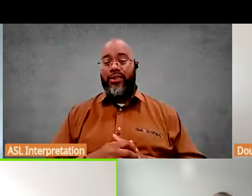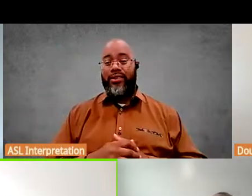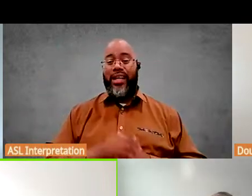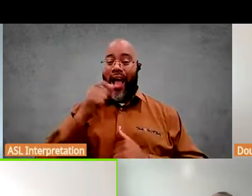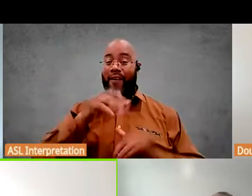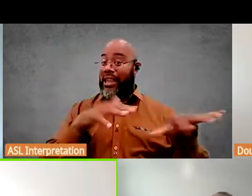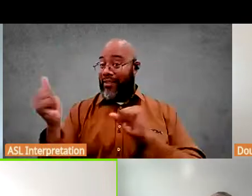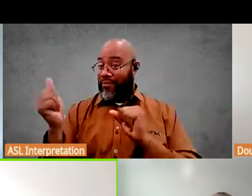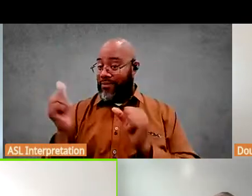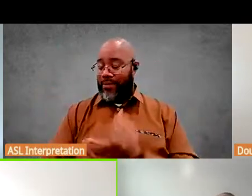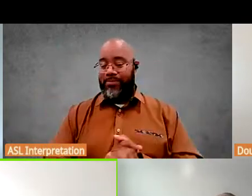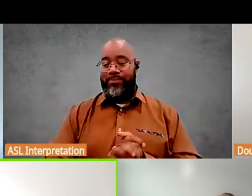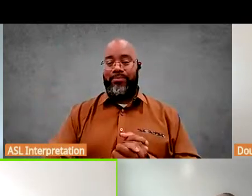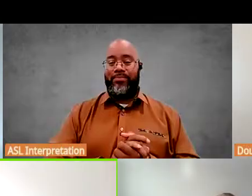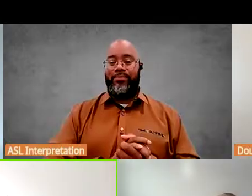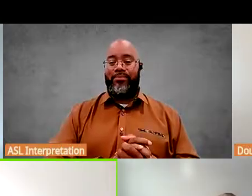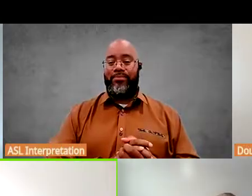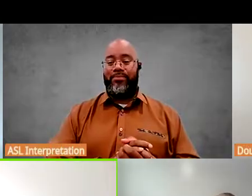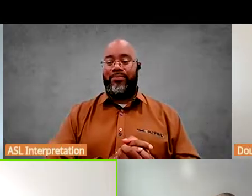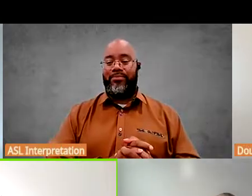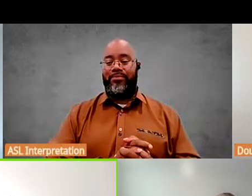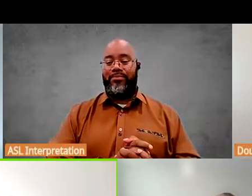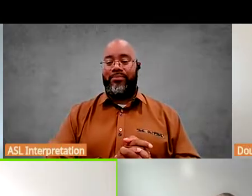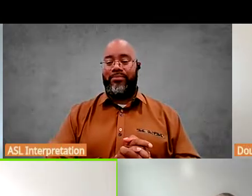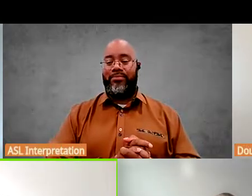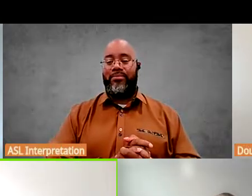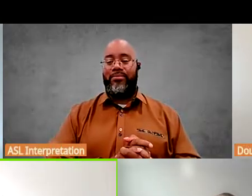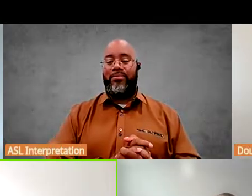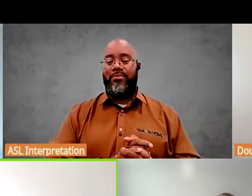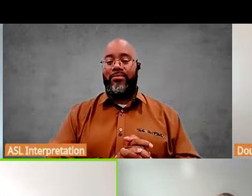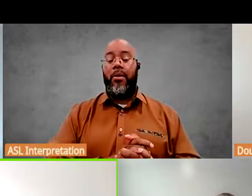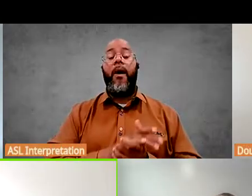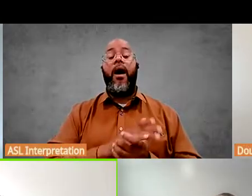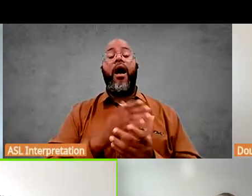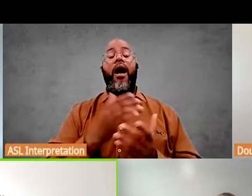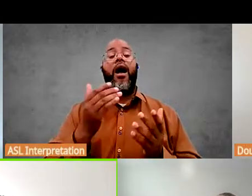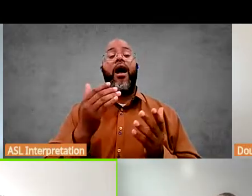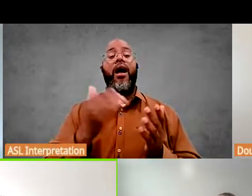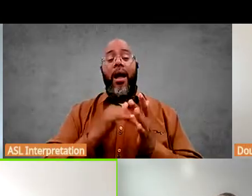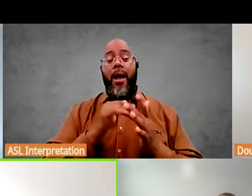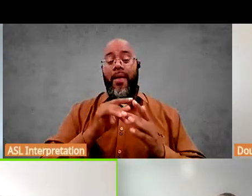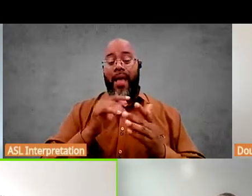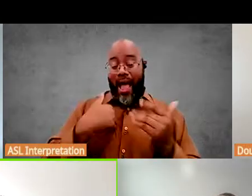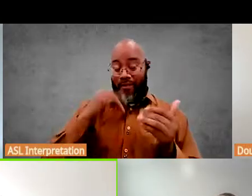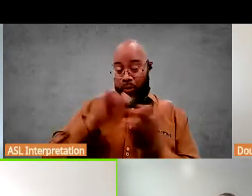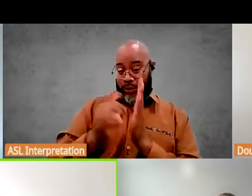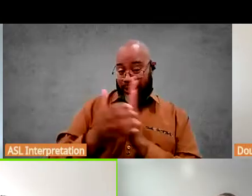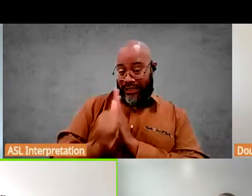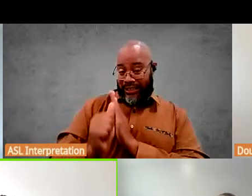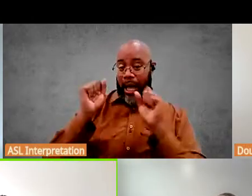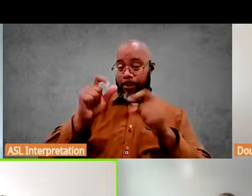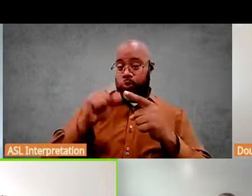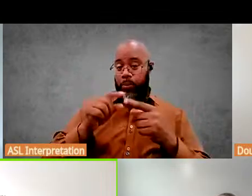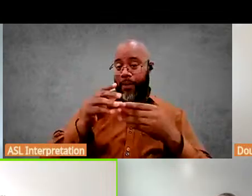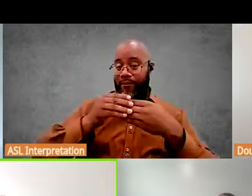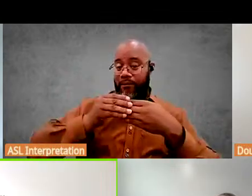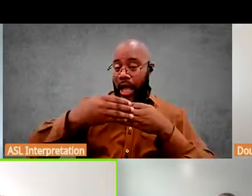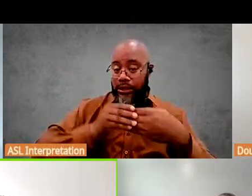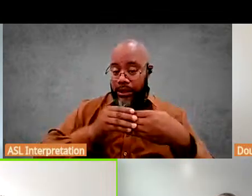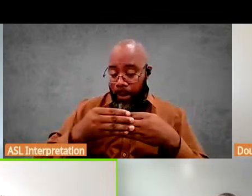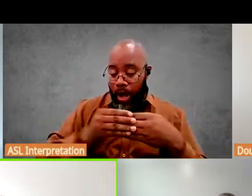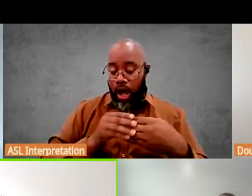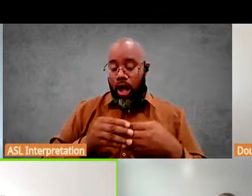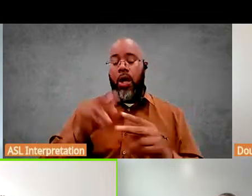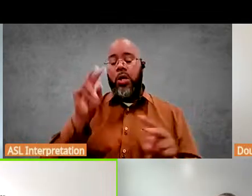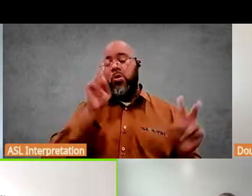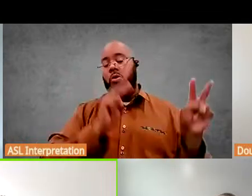leave. Um, and but again, having those skills to be able to be flexible, look at